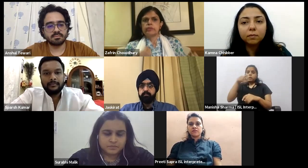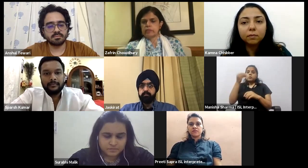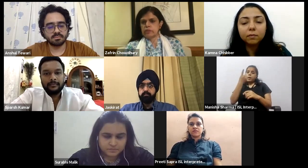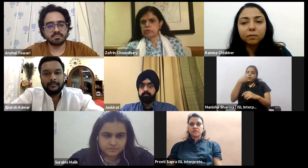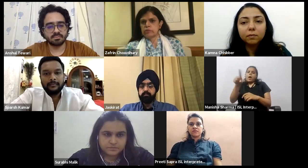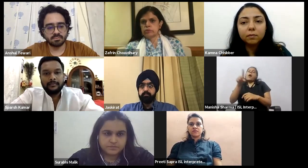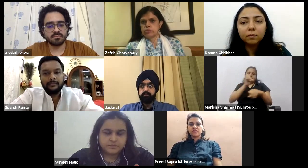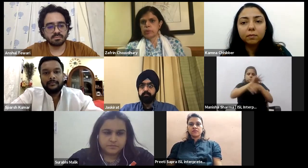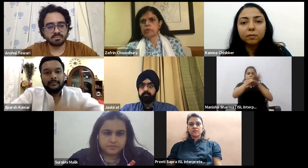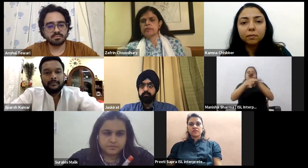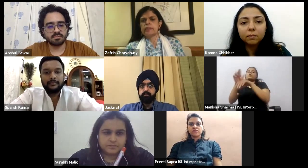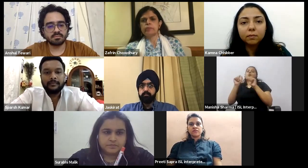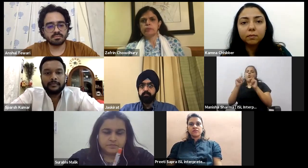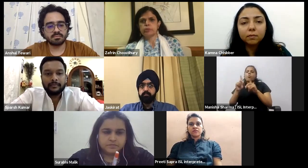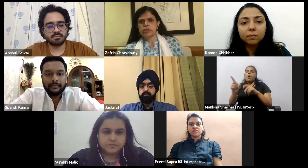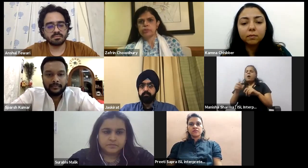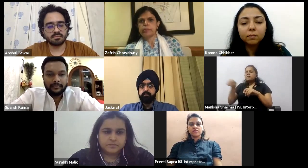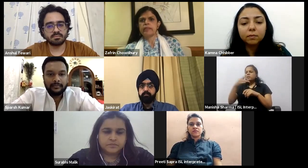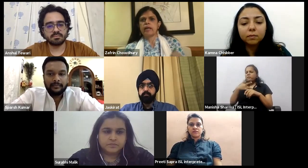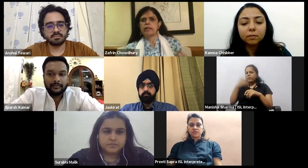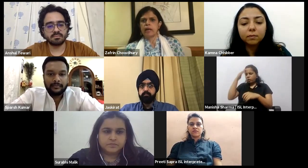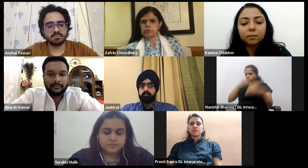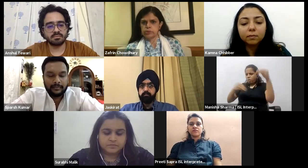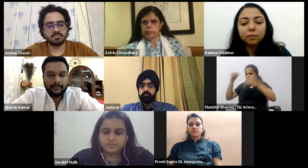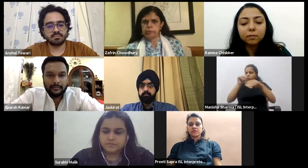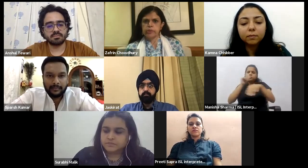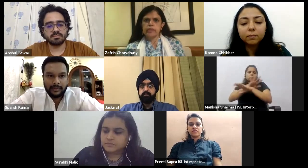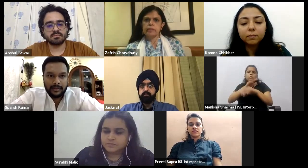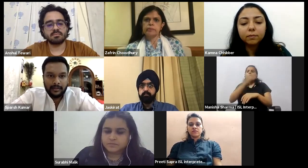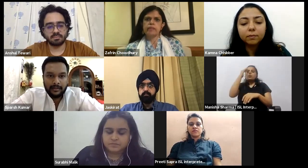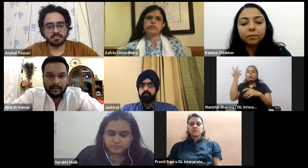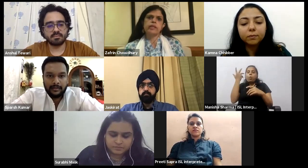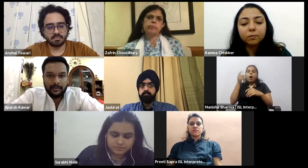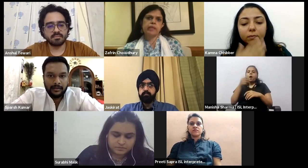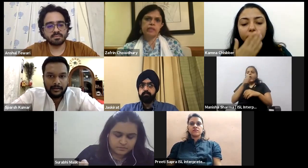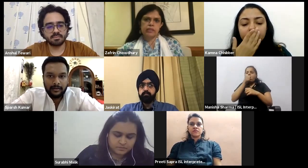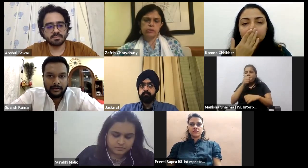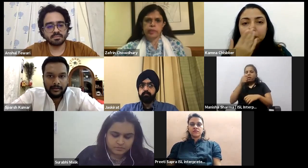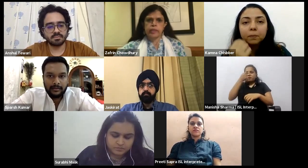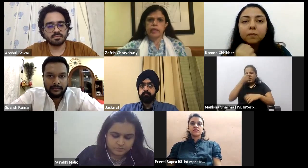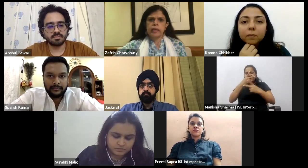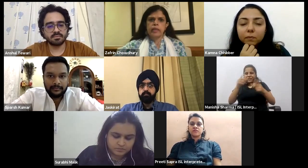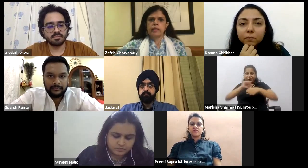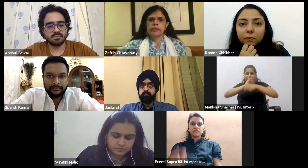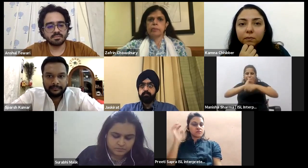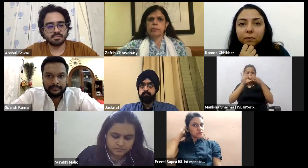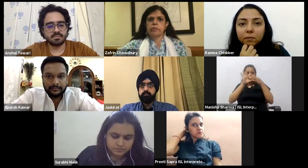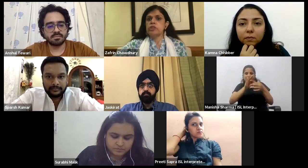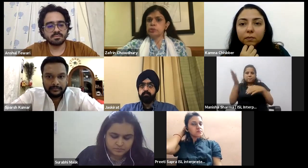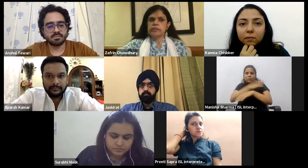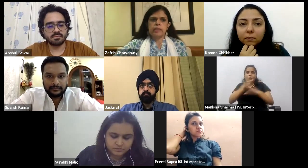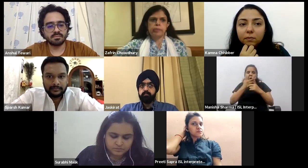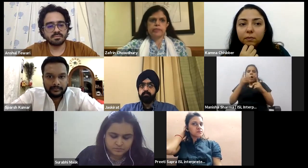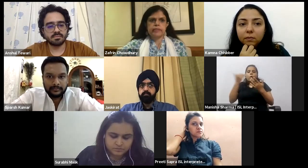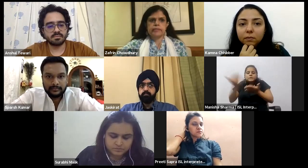information for people to know about the symptoms, what should be done, how should they protect themselves. So at the beginning, those were some of